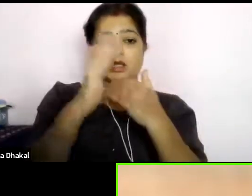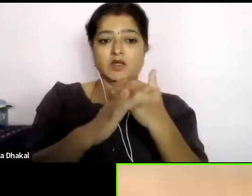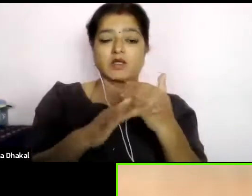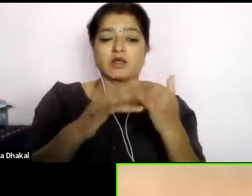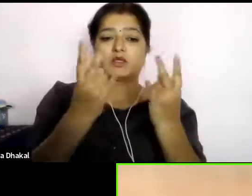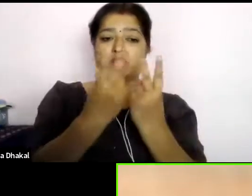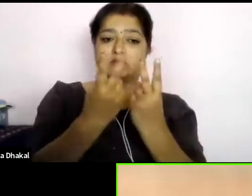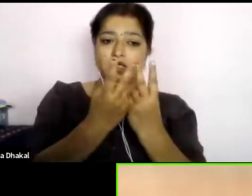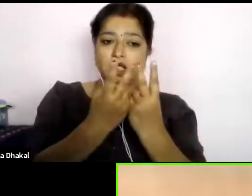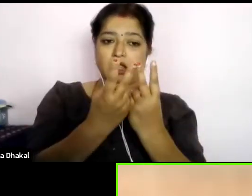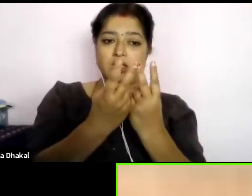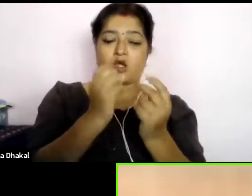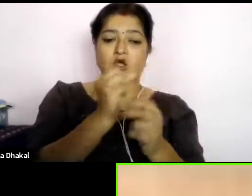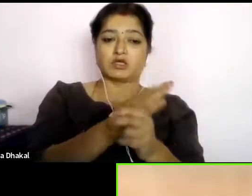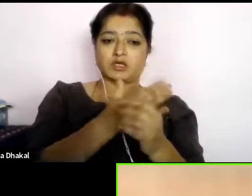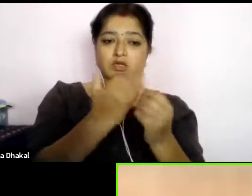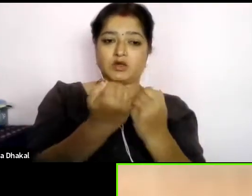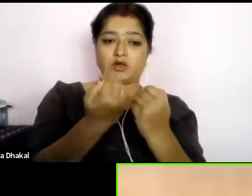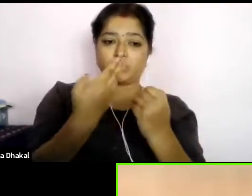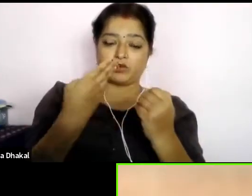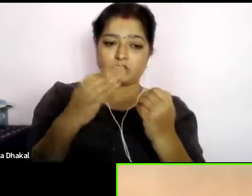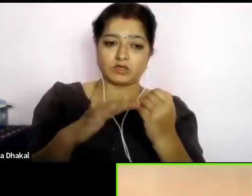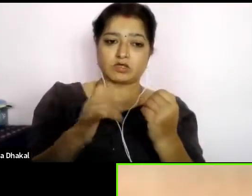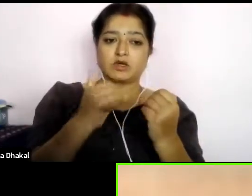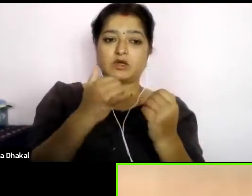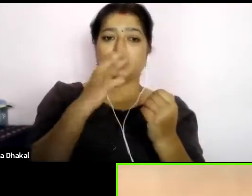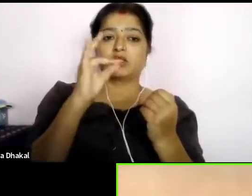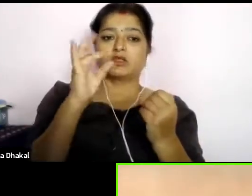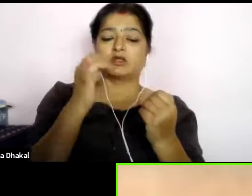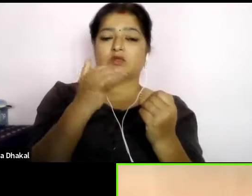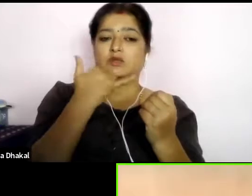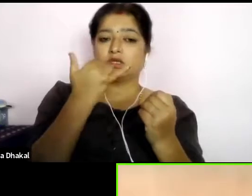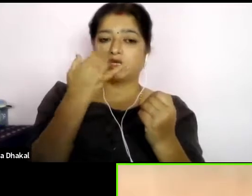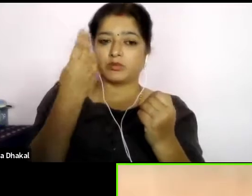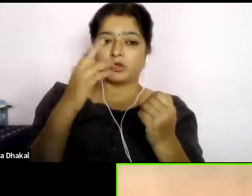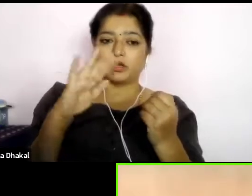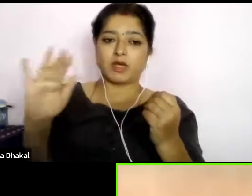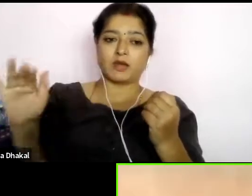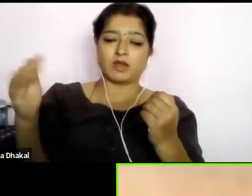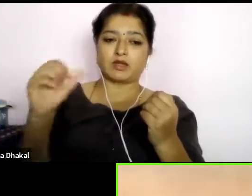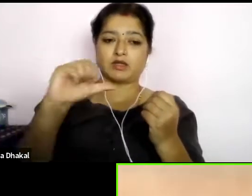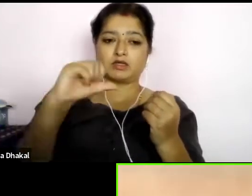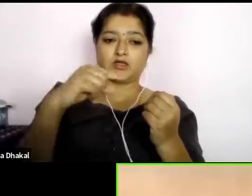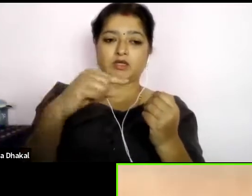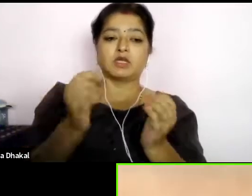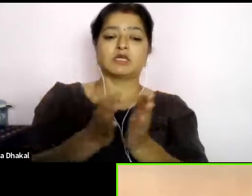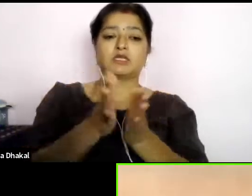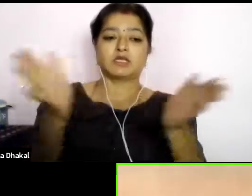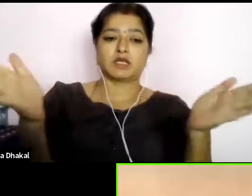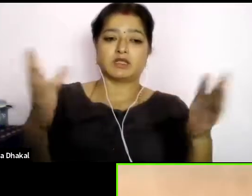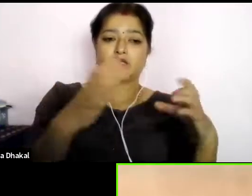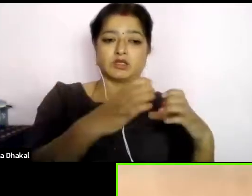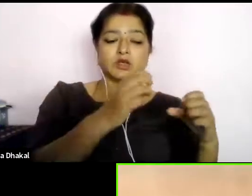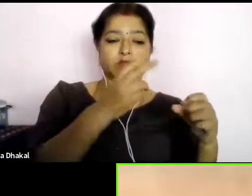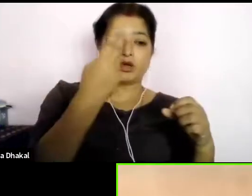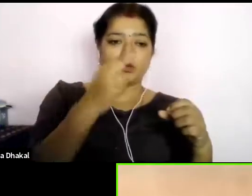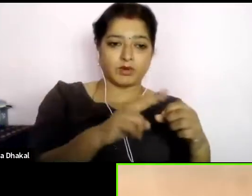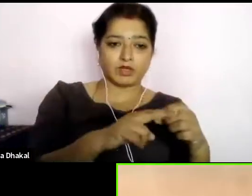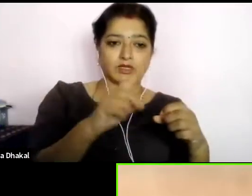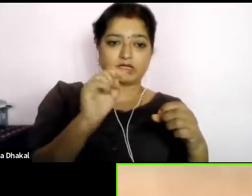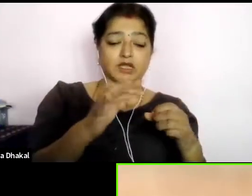highlight on. The second thing that I wanted to emphasize is about they require